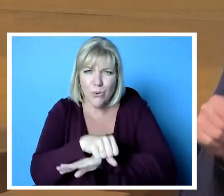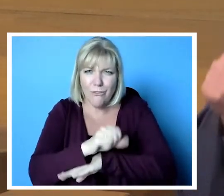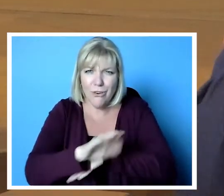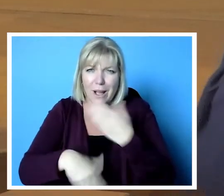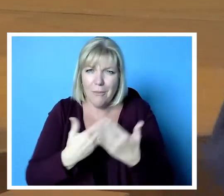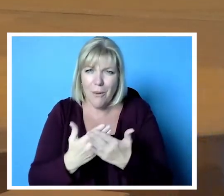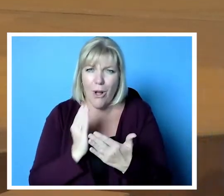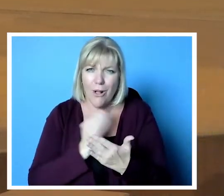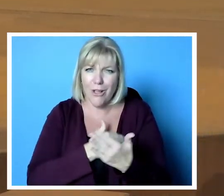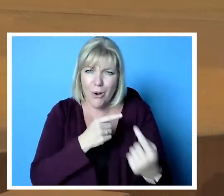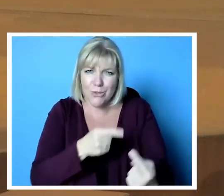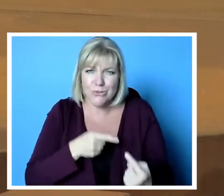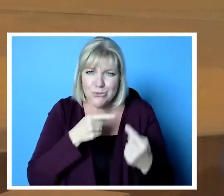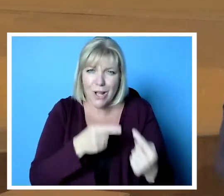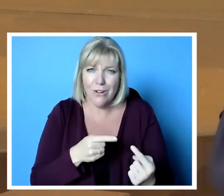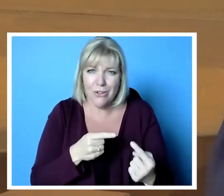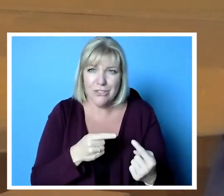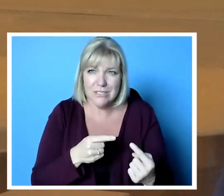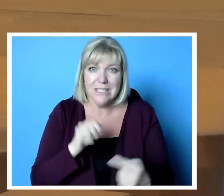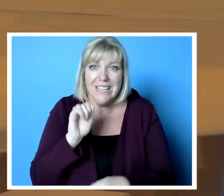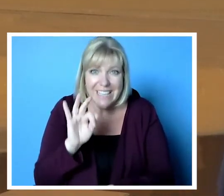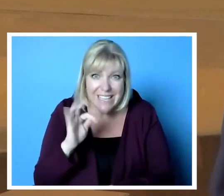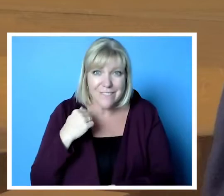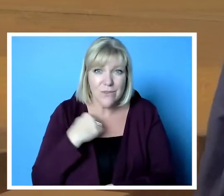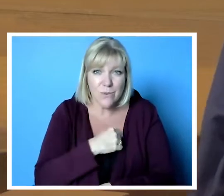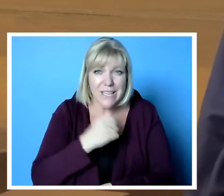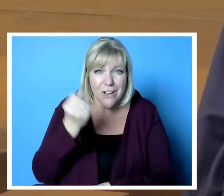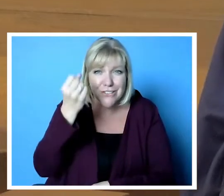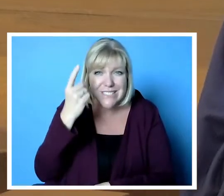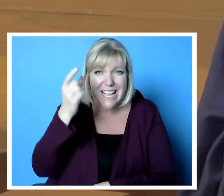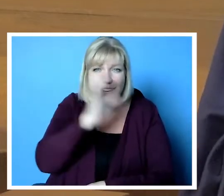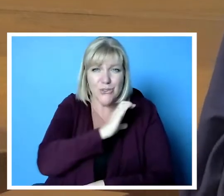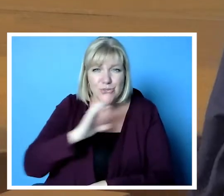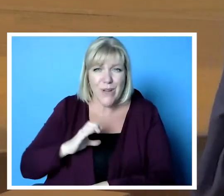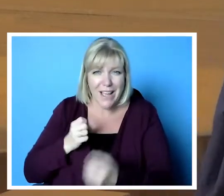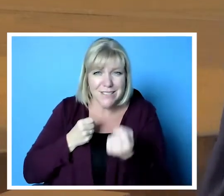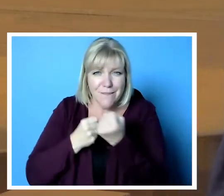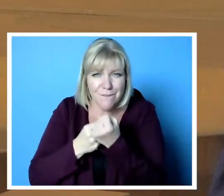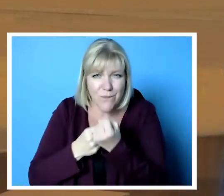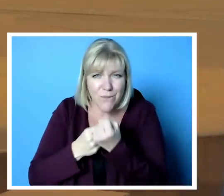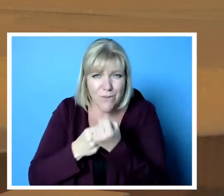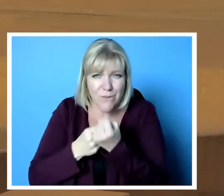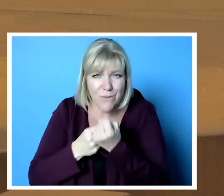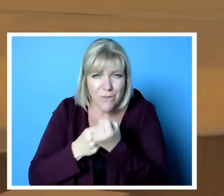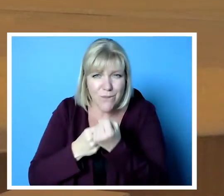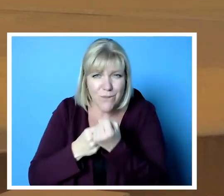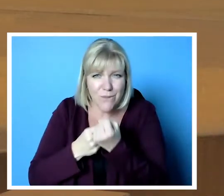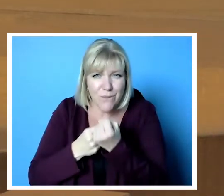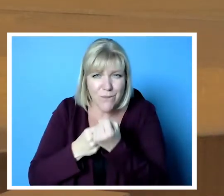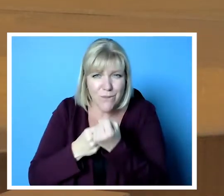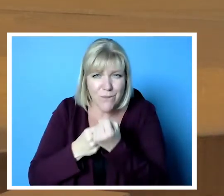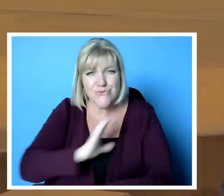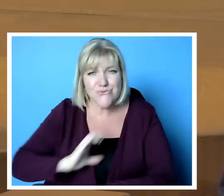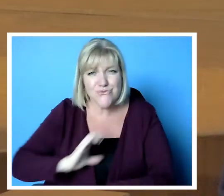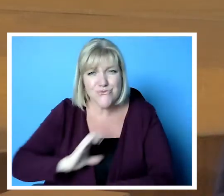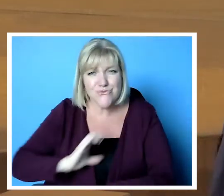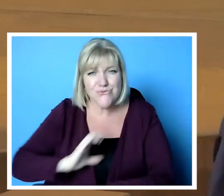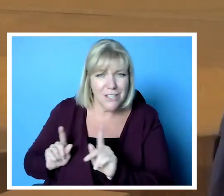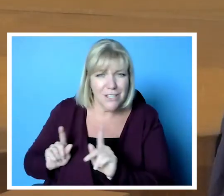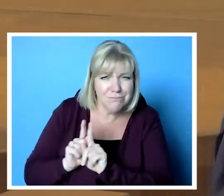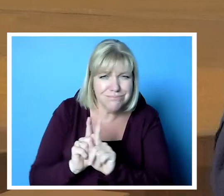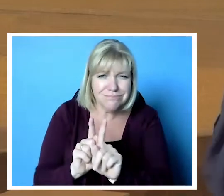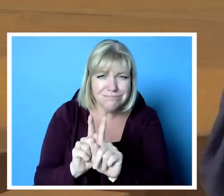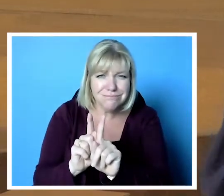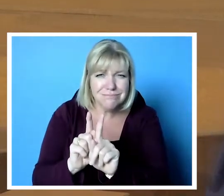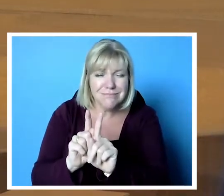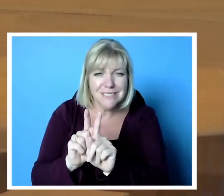understand that Christ is for us. Christ is on our side. Christ wants us